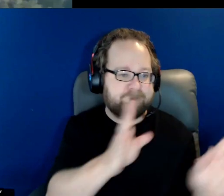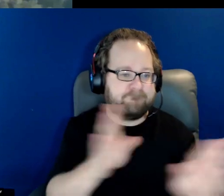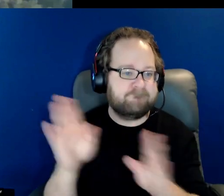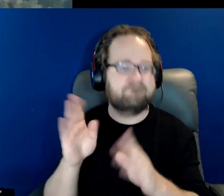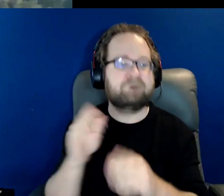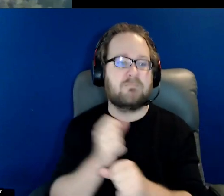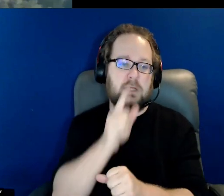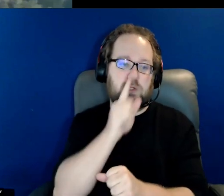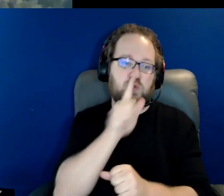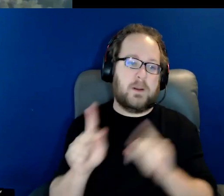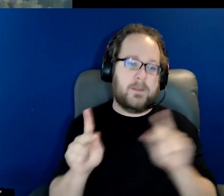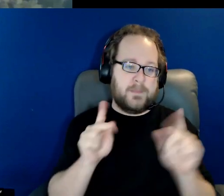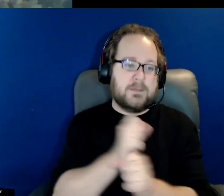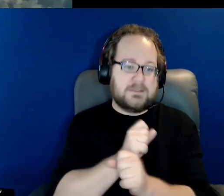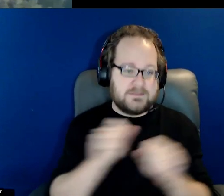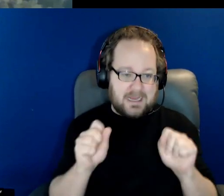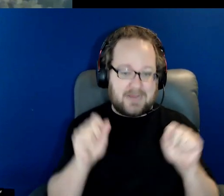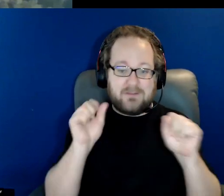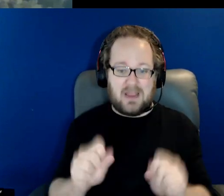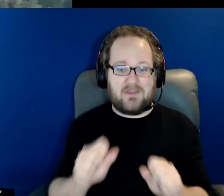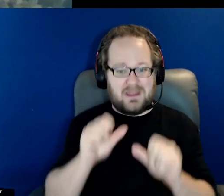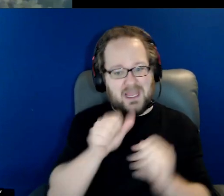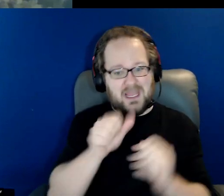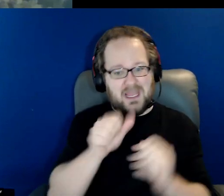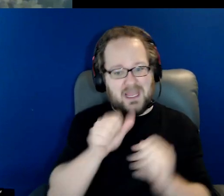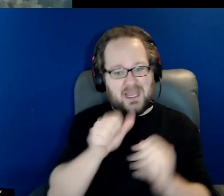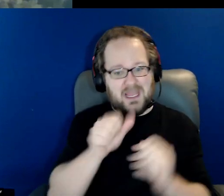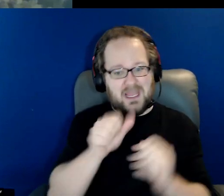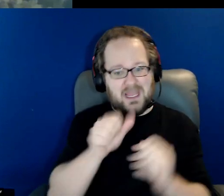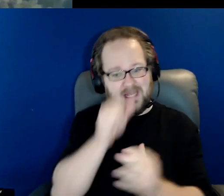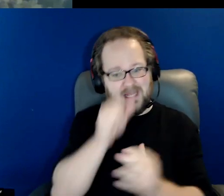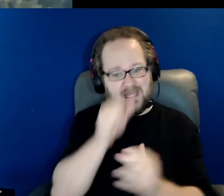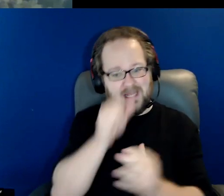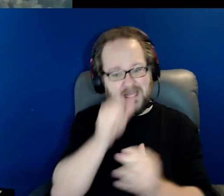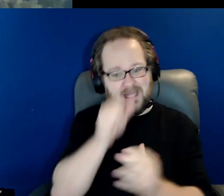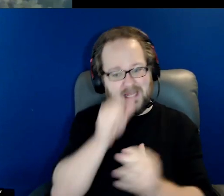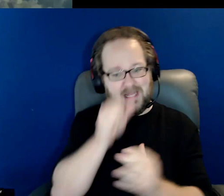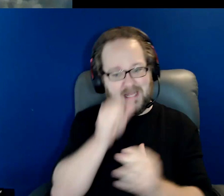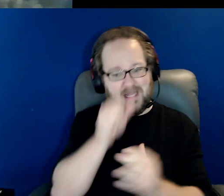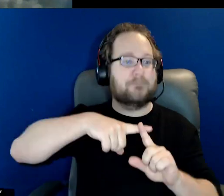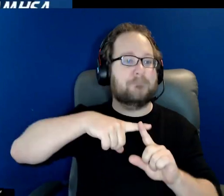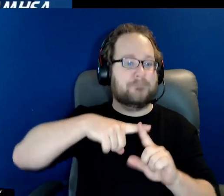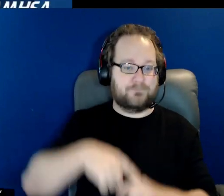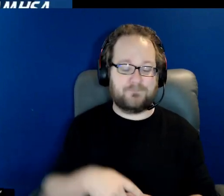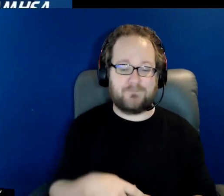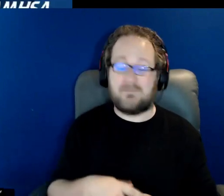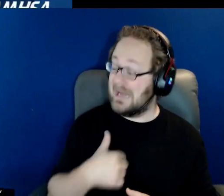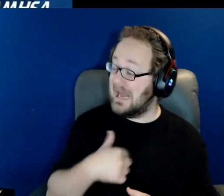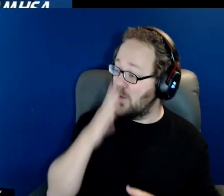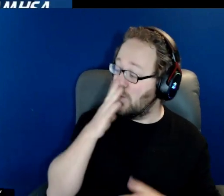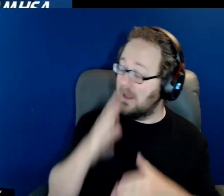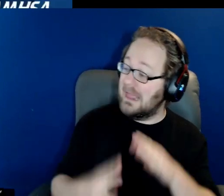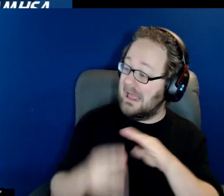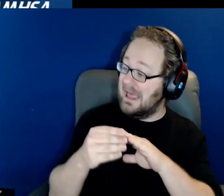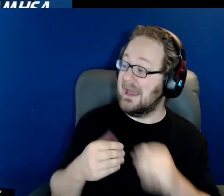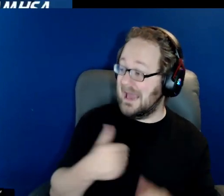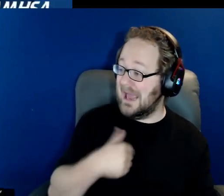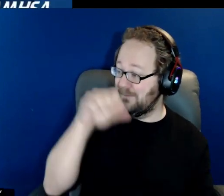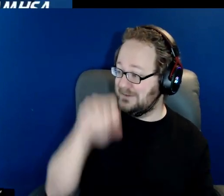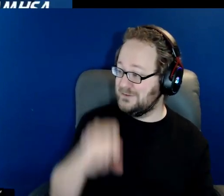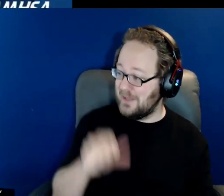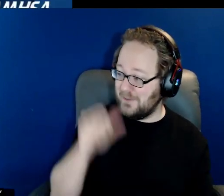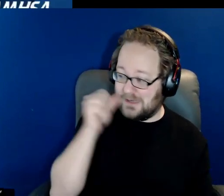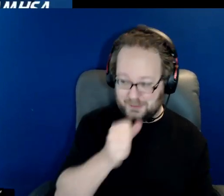safe and that they can get through these extreme heat events. Okay, I'm going to add to this from lived experience. I am from